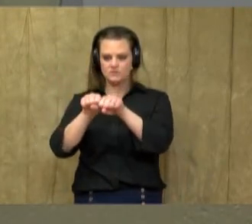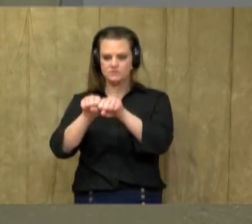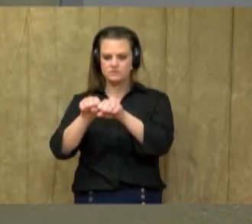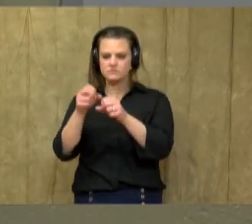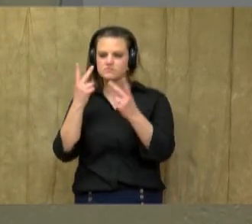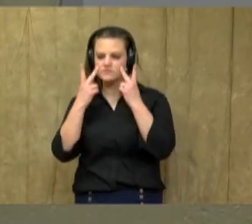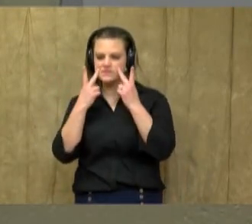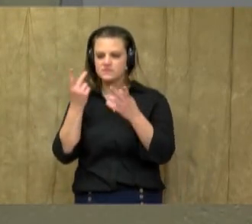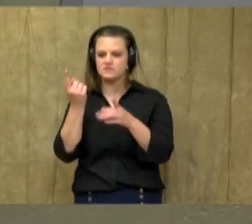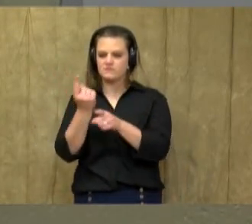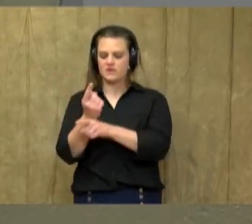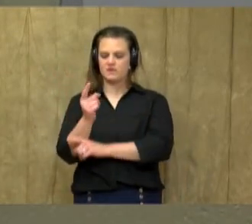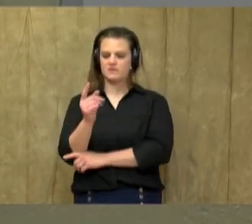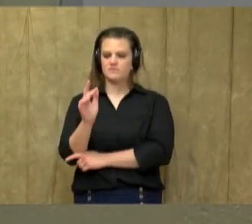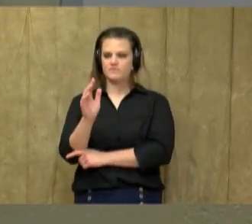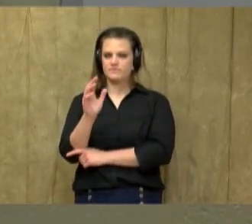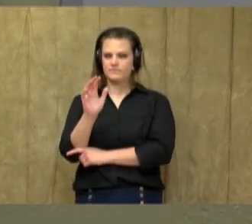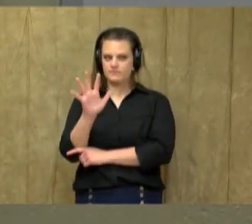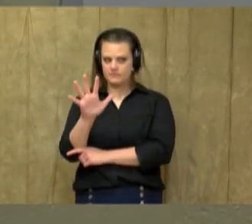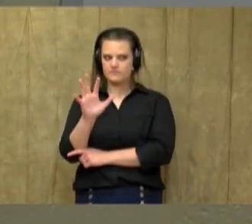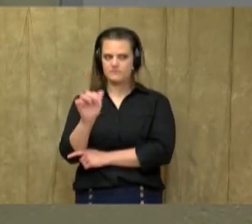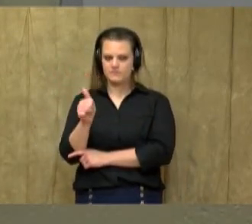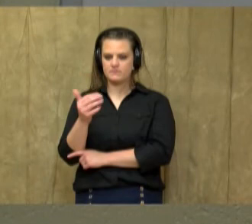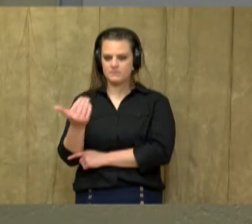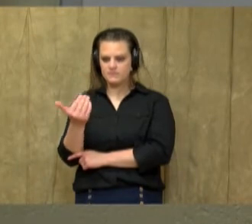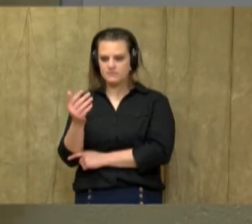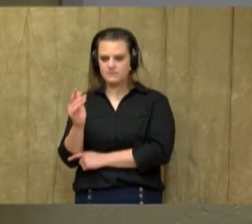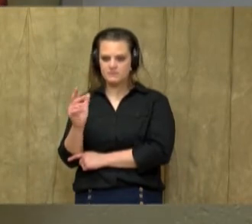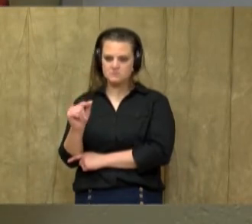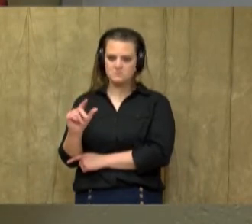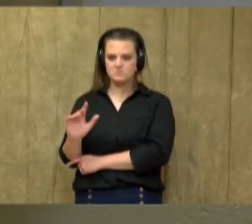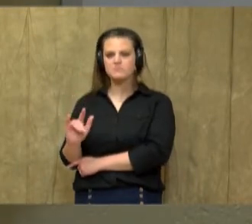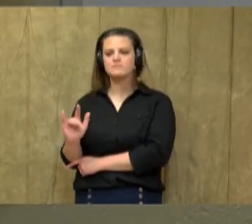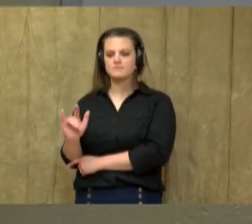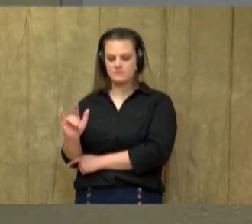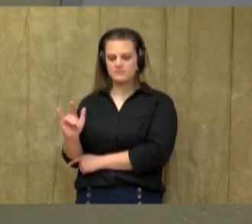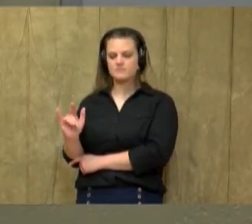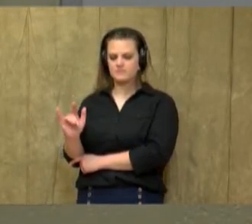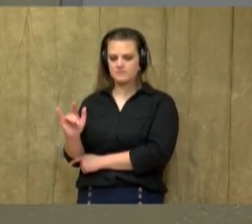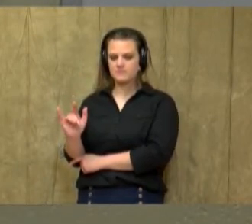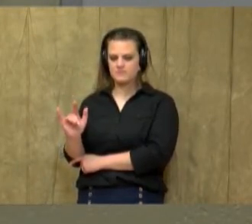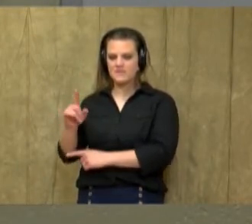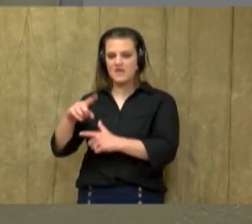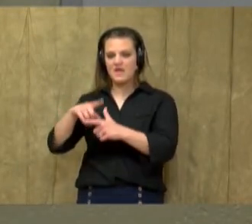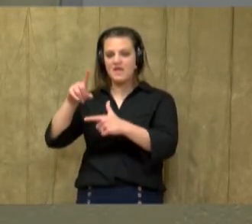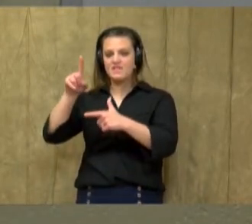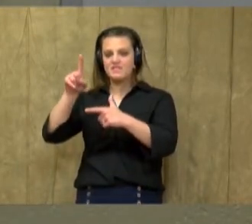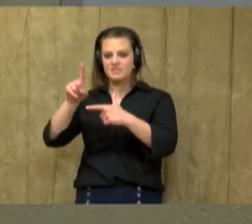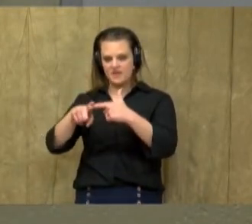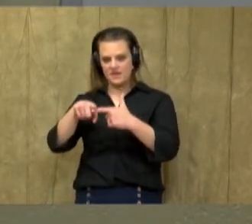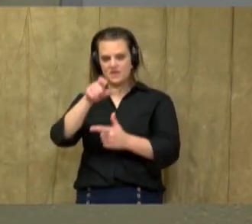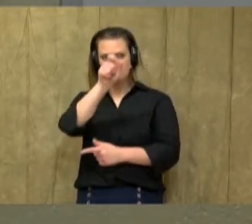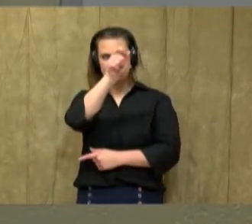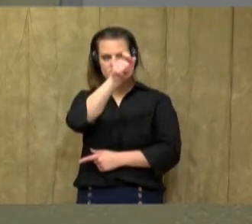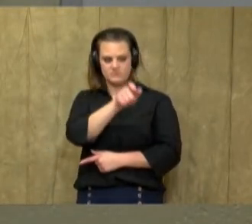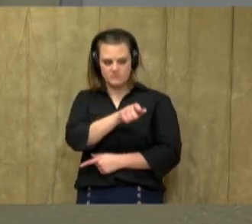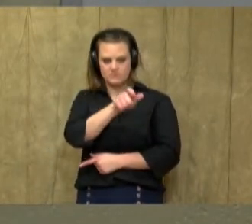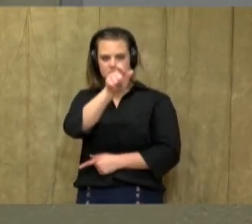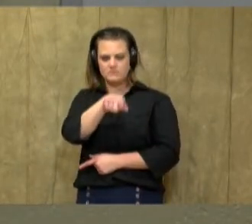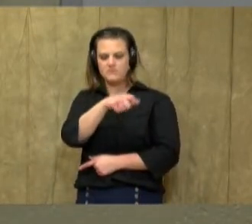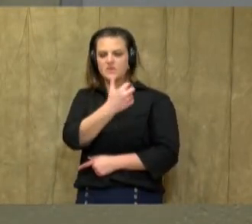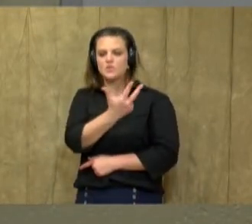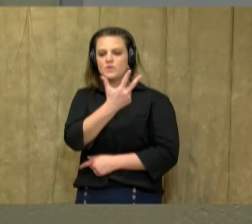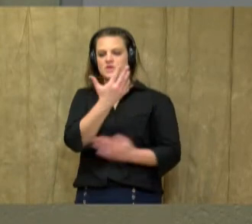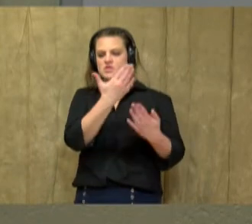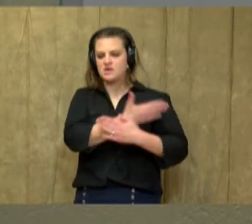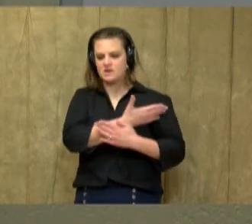5, 10, 15, 20, 25. Yeah. And then these 3 down were